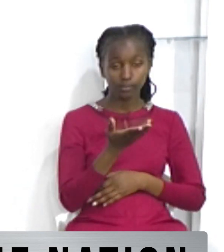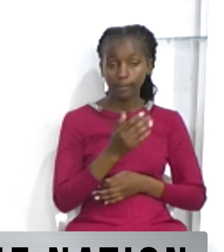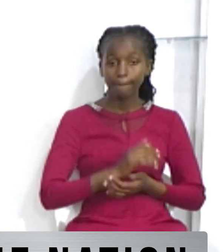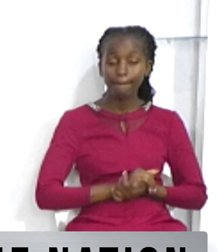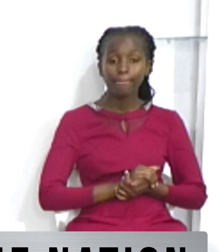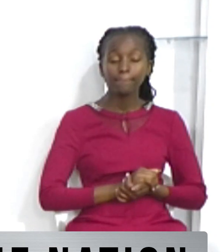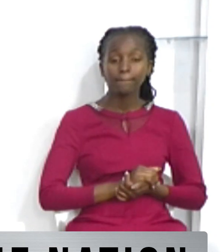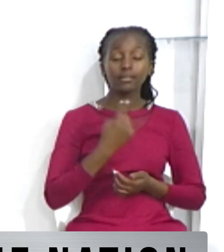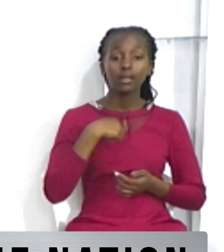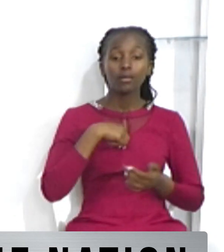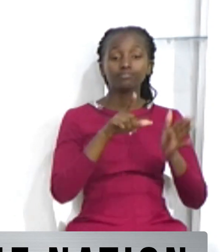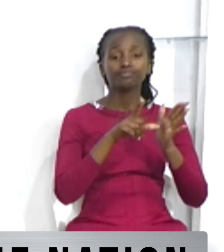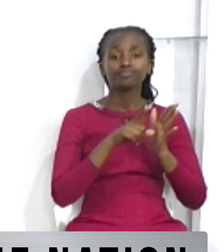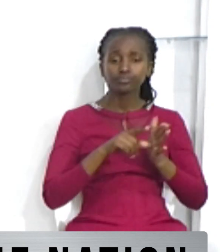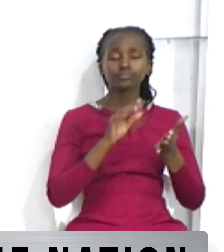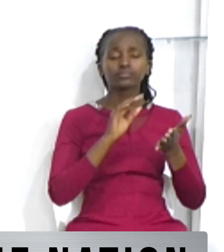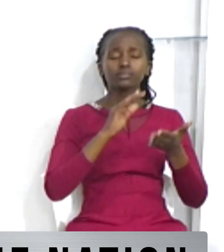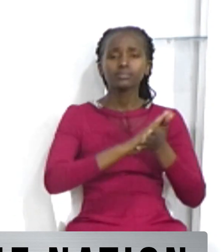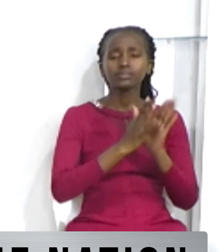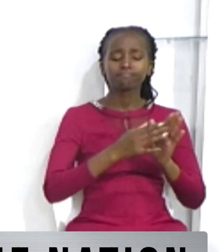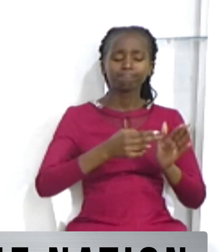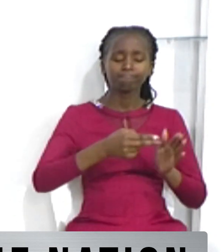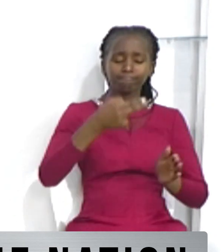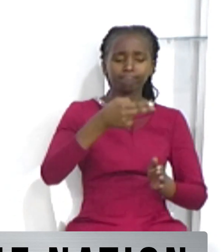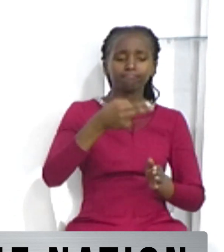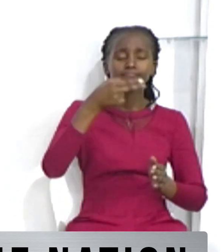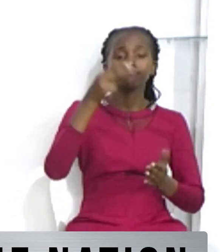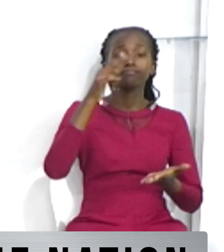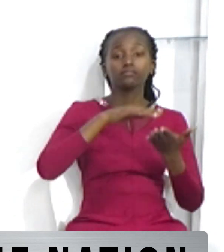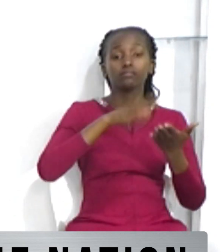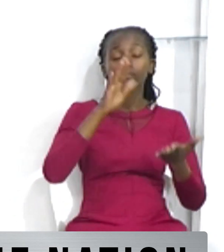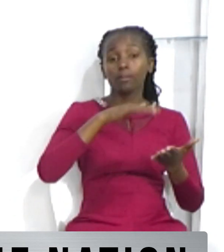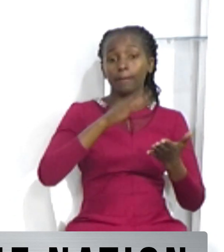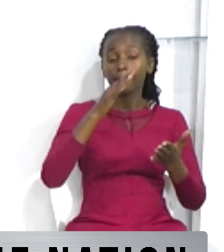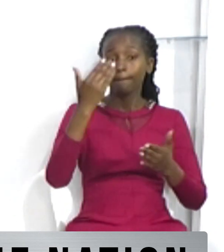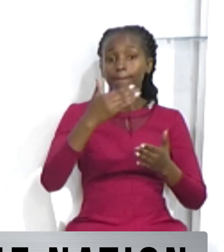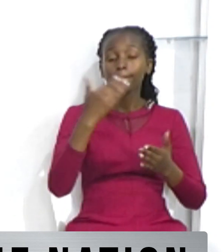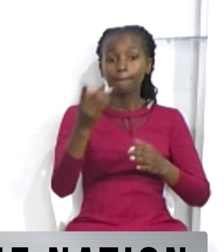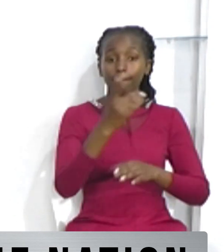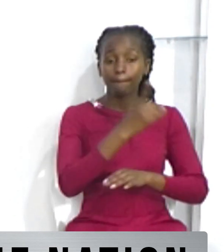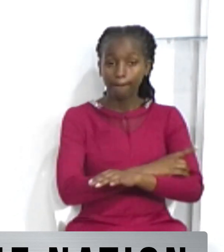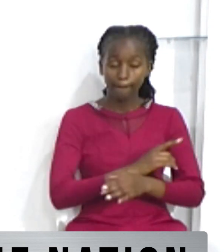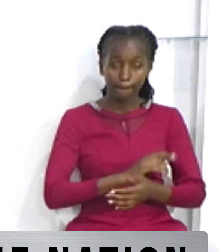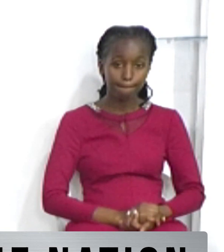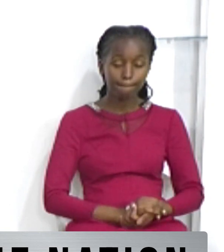our debt levels escalating. Okay. Day in, day out.